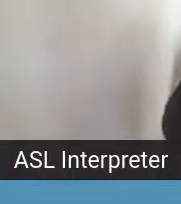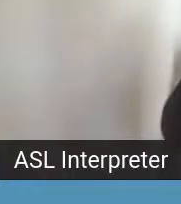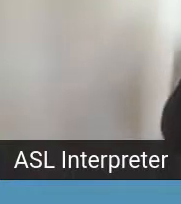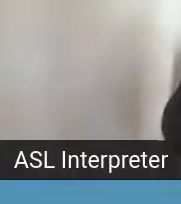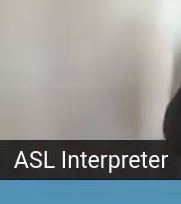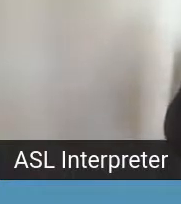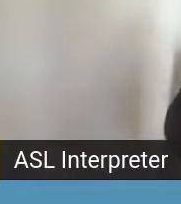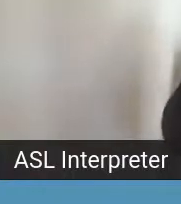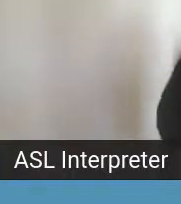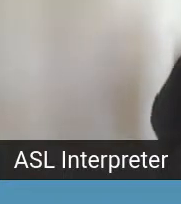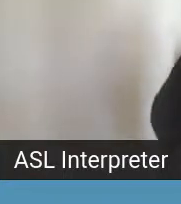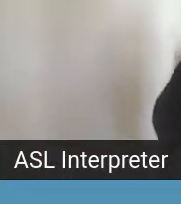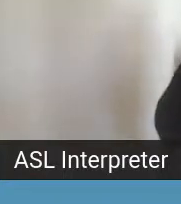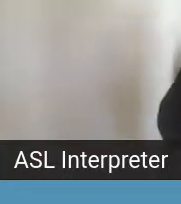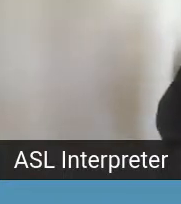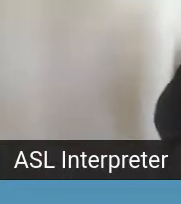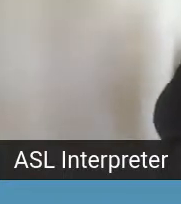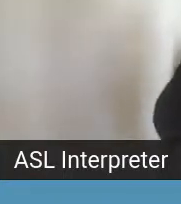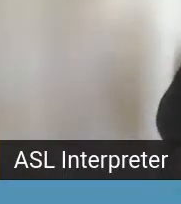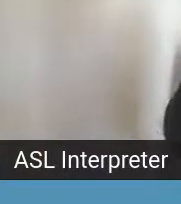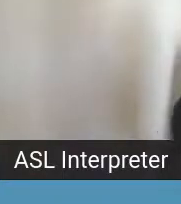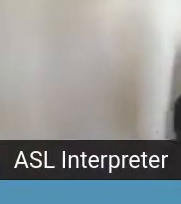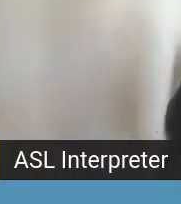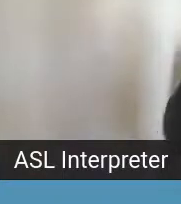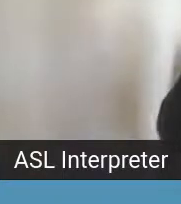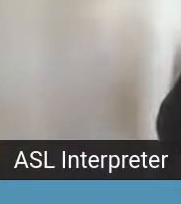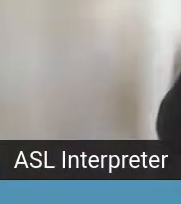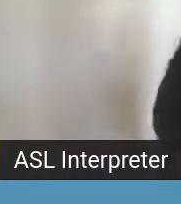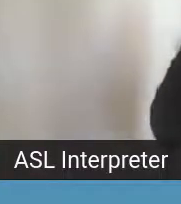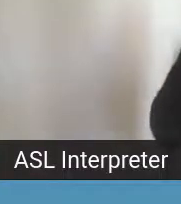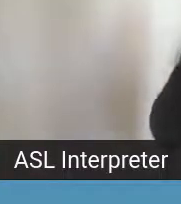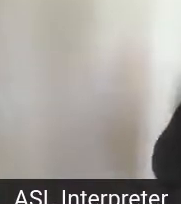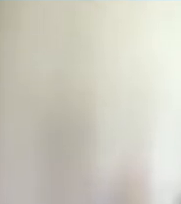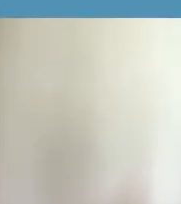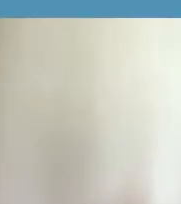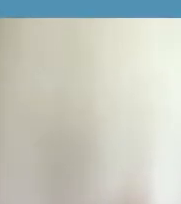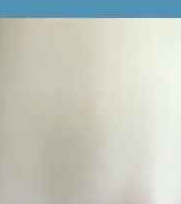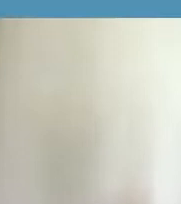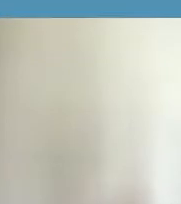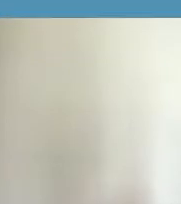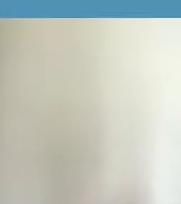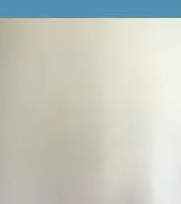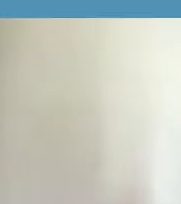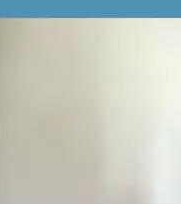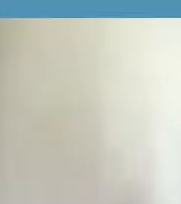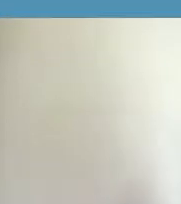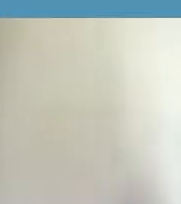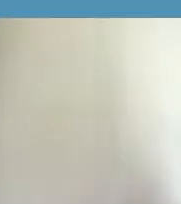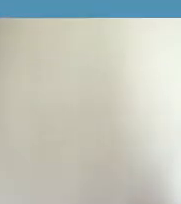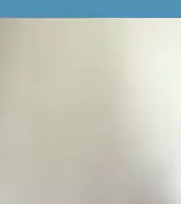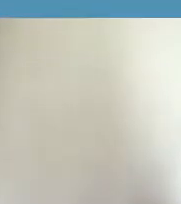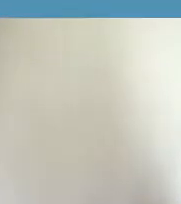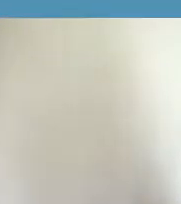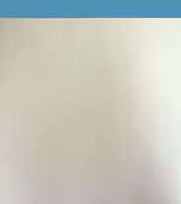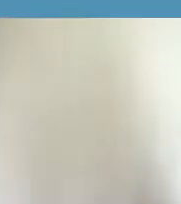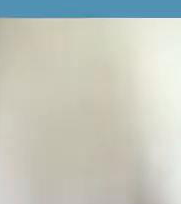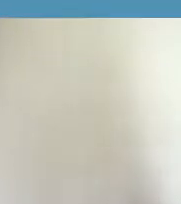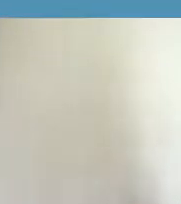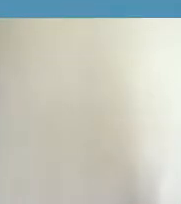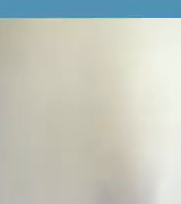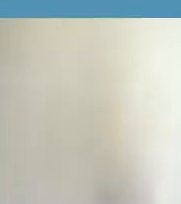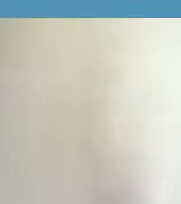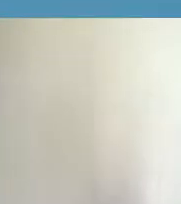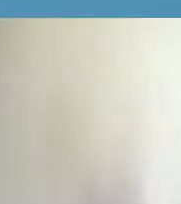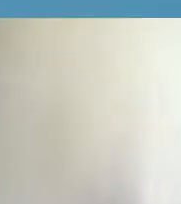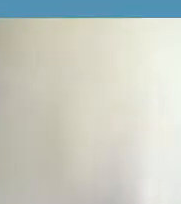dana@allen-greil@gmail.com if you want to email me. Awesome. Thank you. And now just a few final reminders for